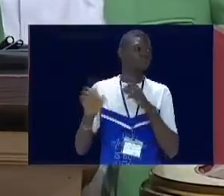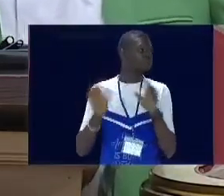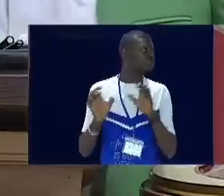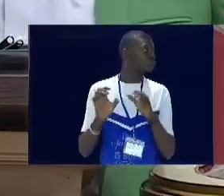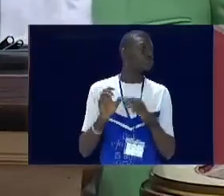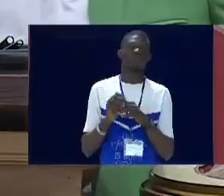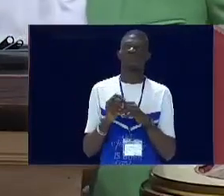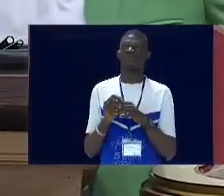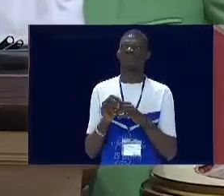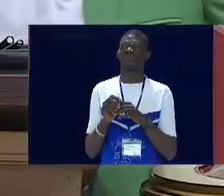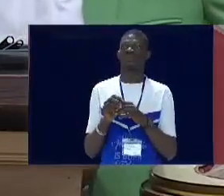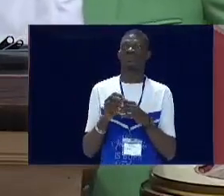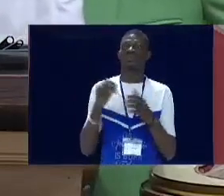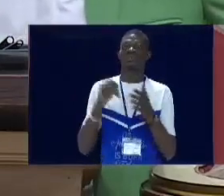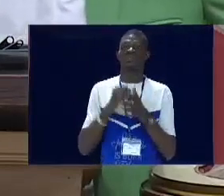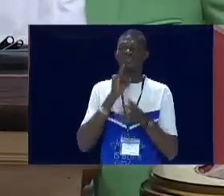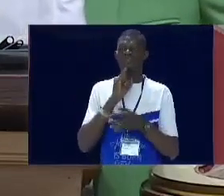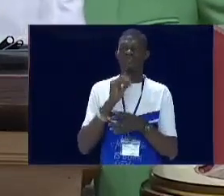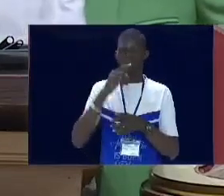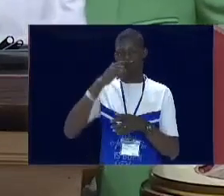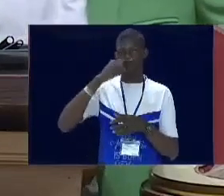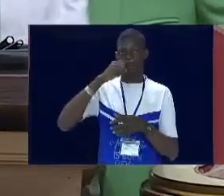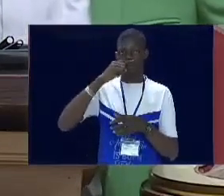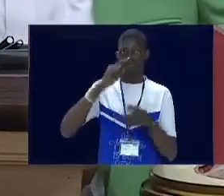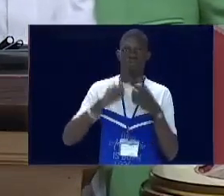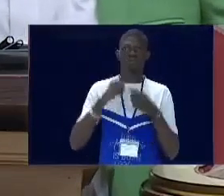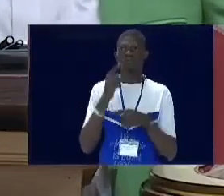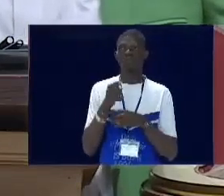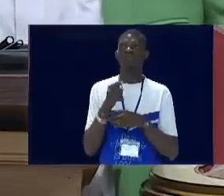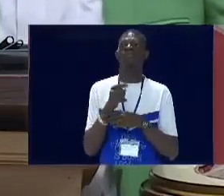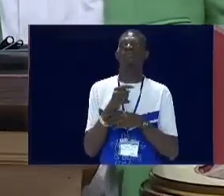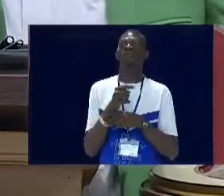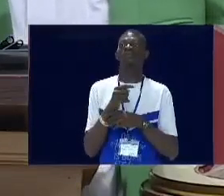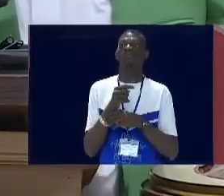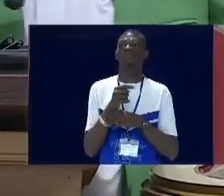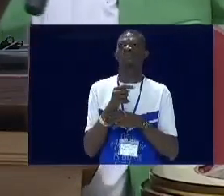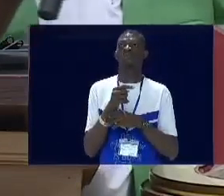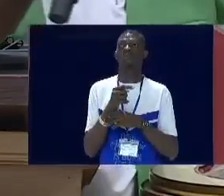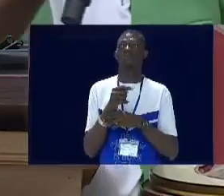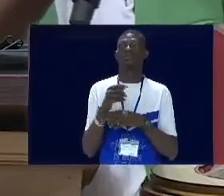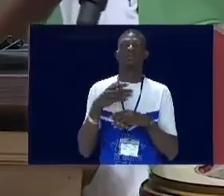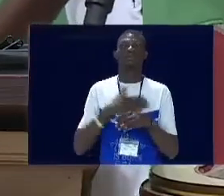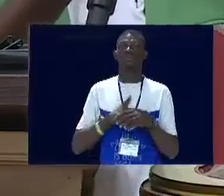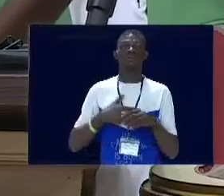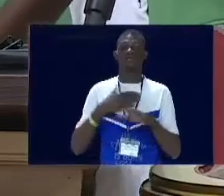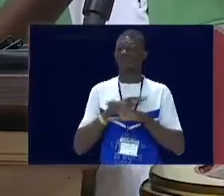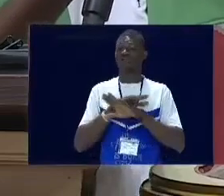If it is childish to you, please don't